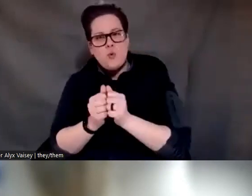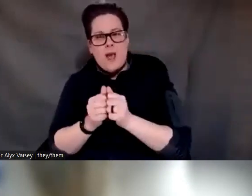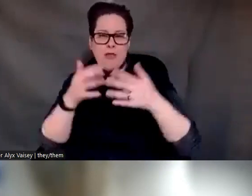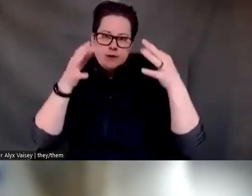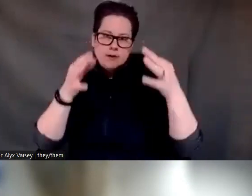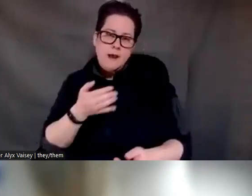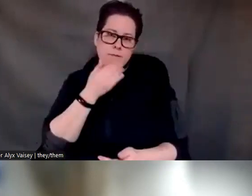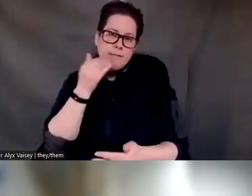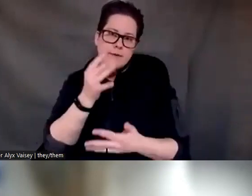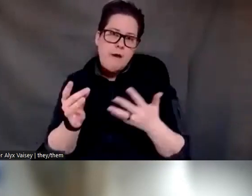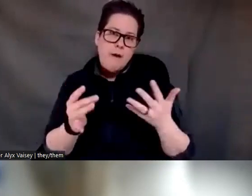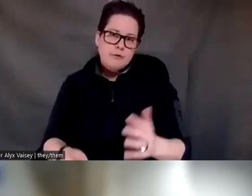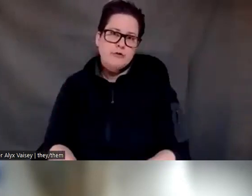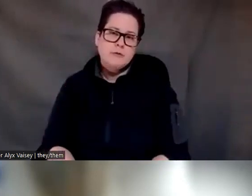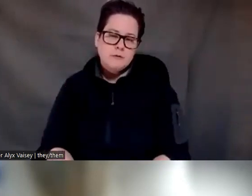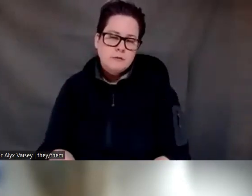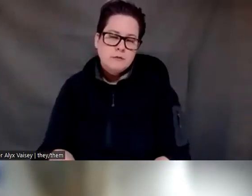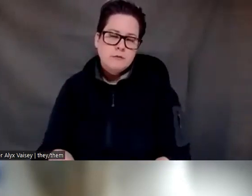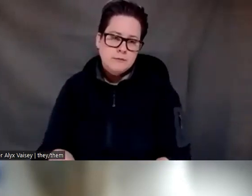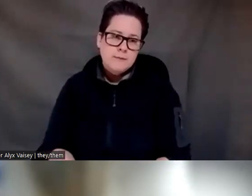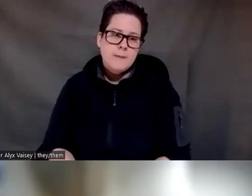best option for that patient is.